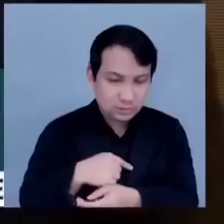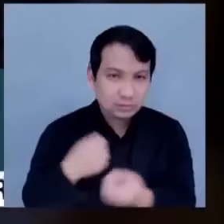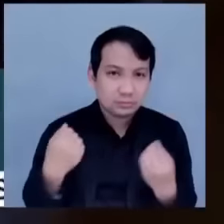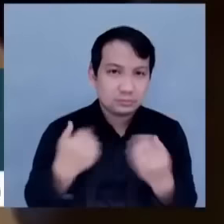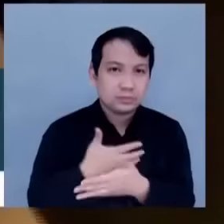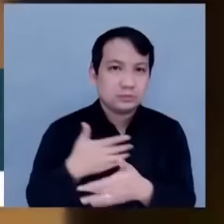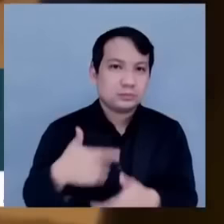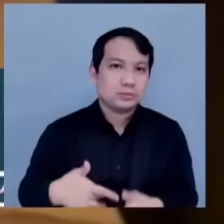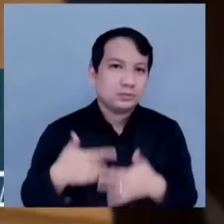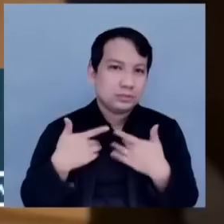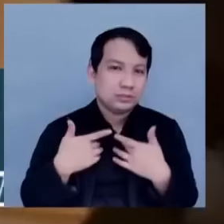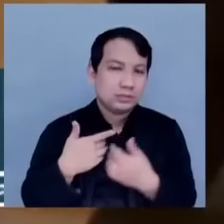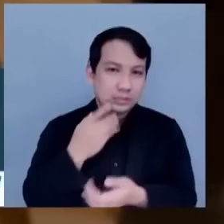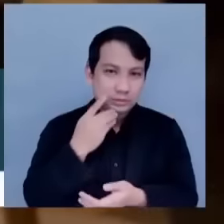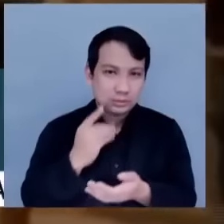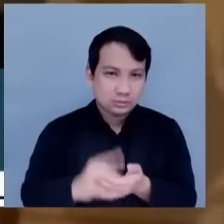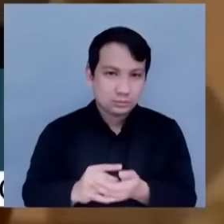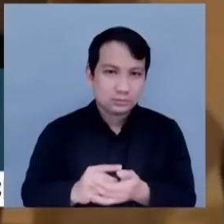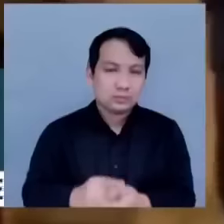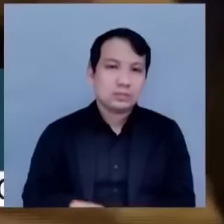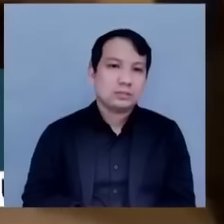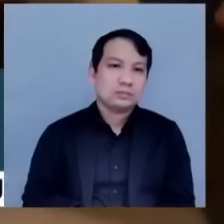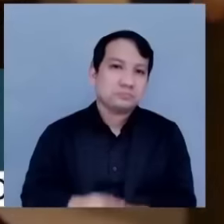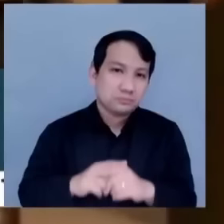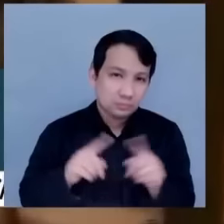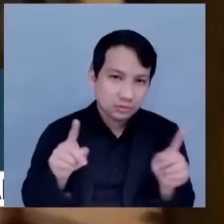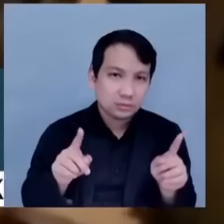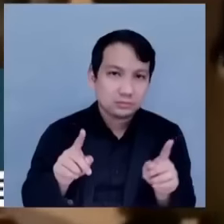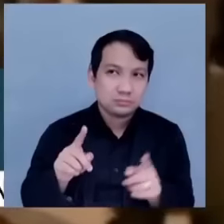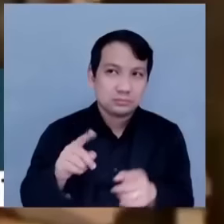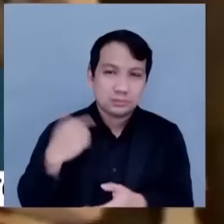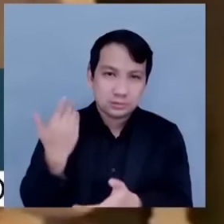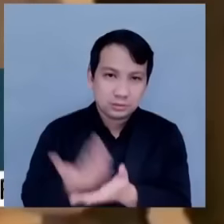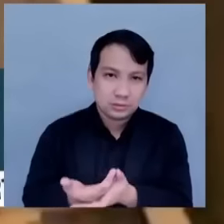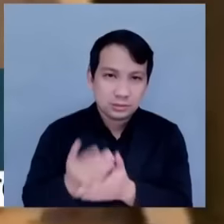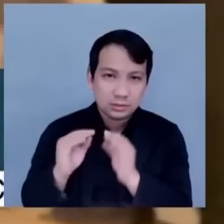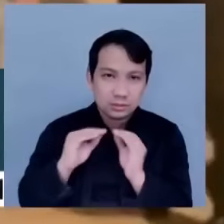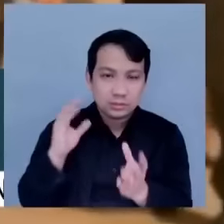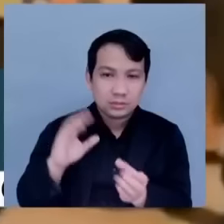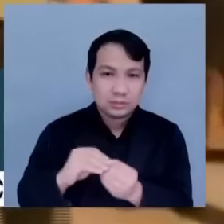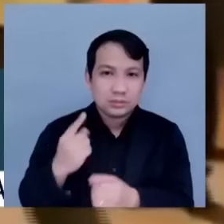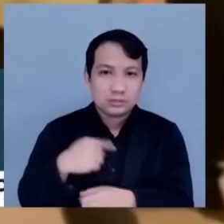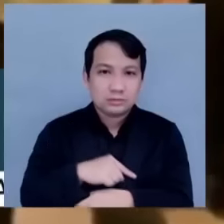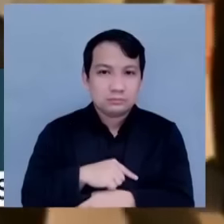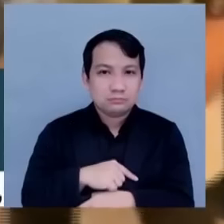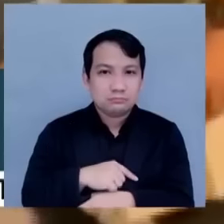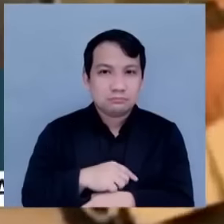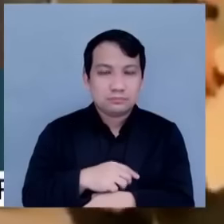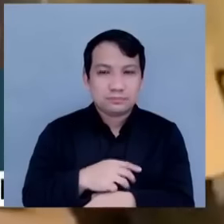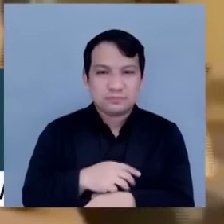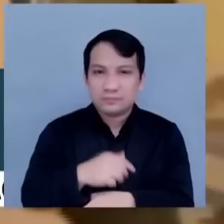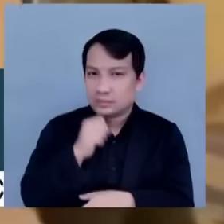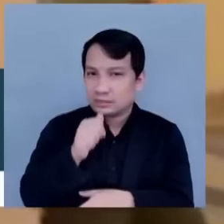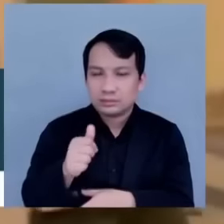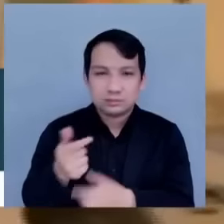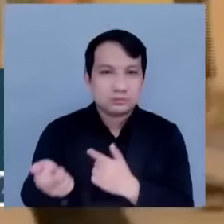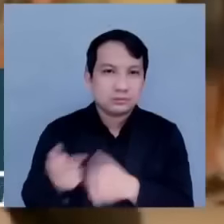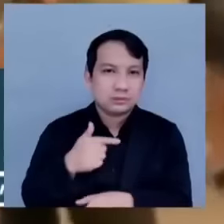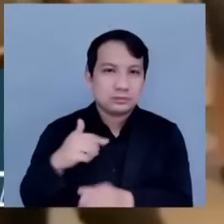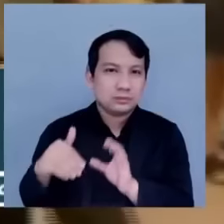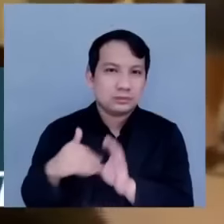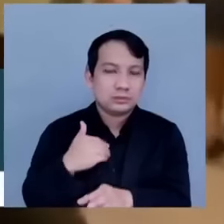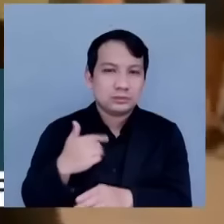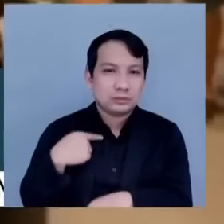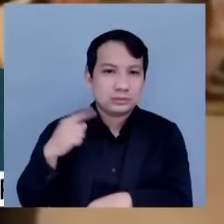nga, dinodocument niya. But unfortunately, after that conversation, she never called again and I was not able